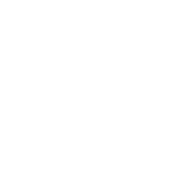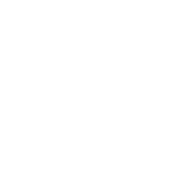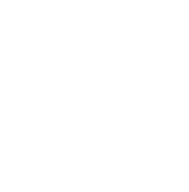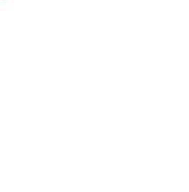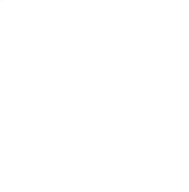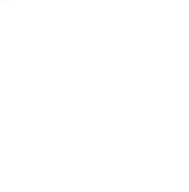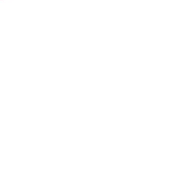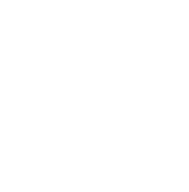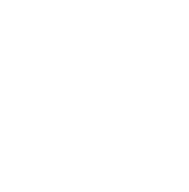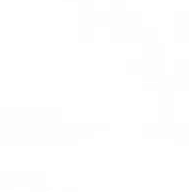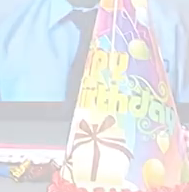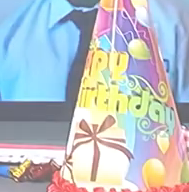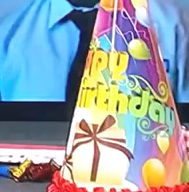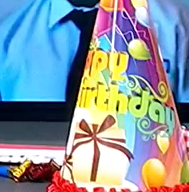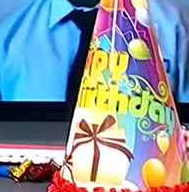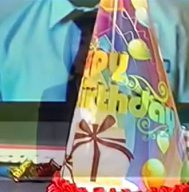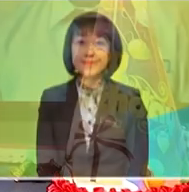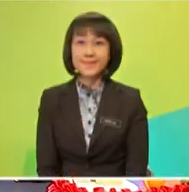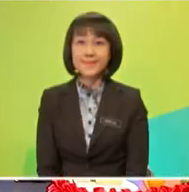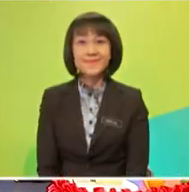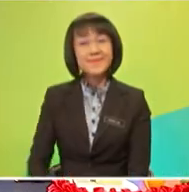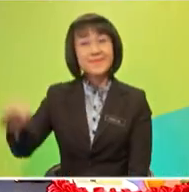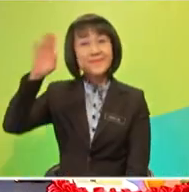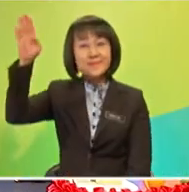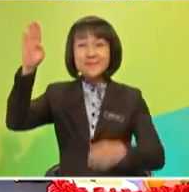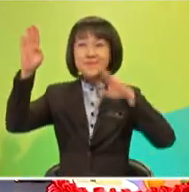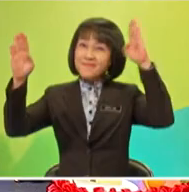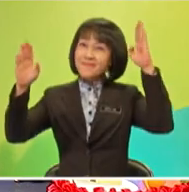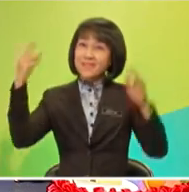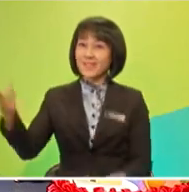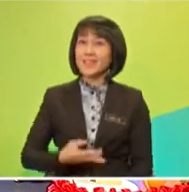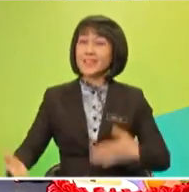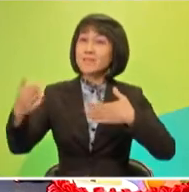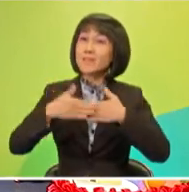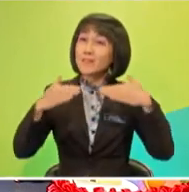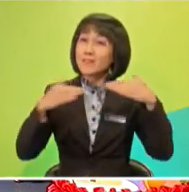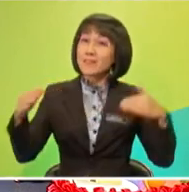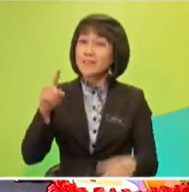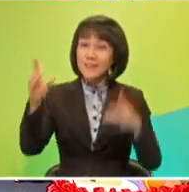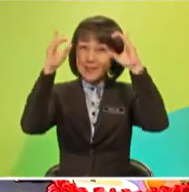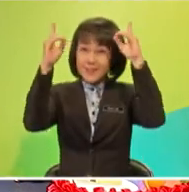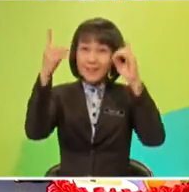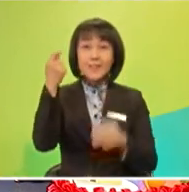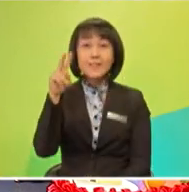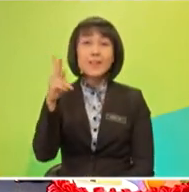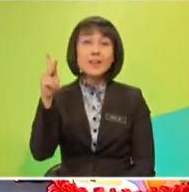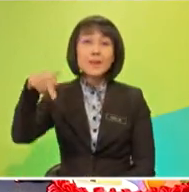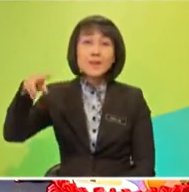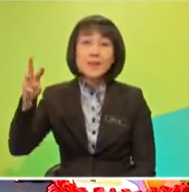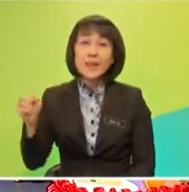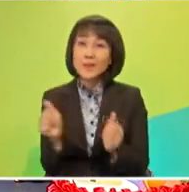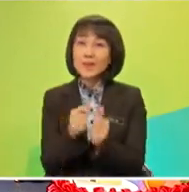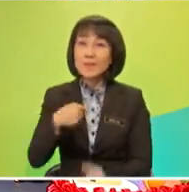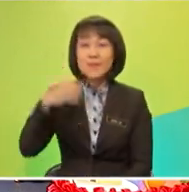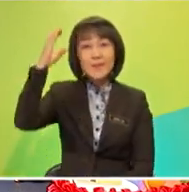TV KPM. Hi everyone, welcome back to Tahap 1 DidikTV KPM with me Chris, and today we